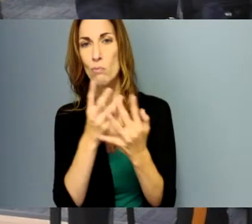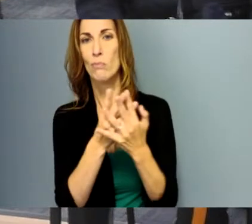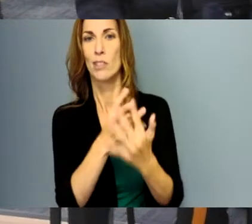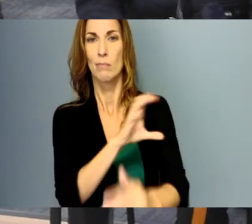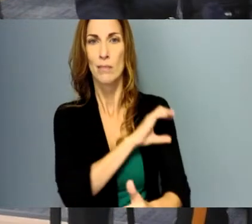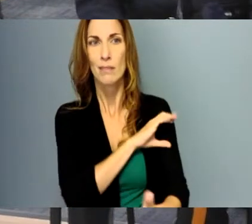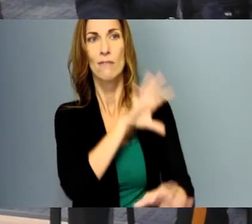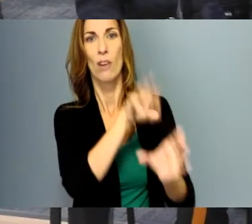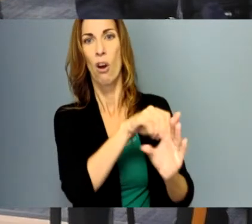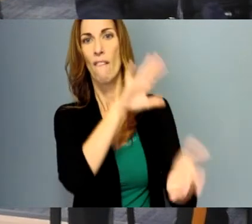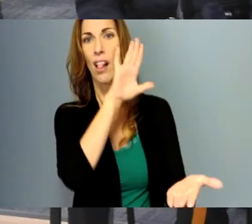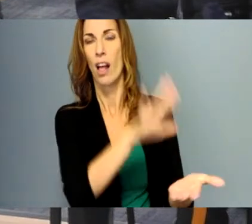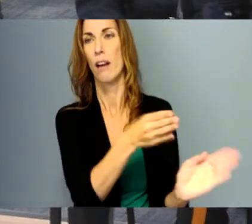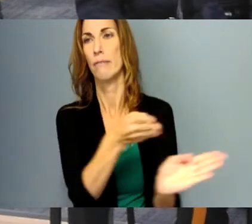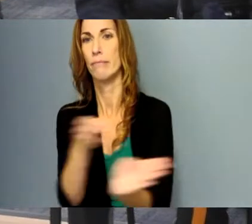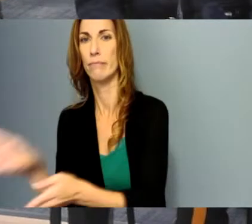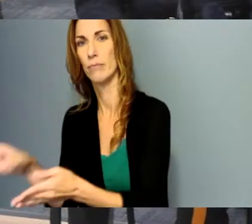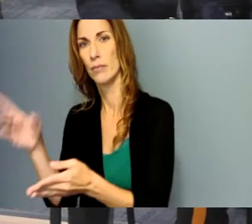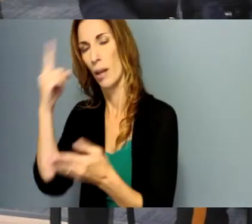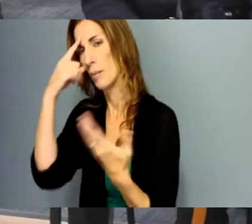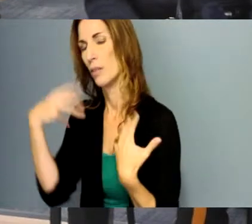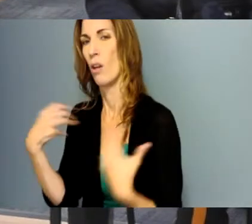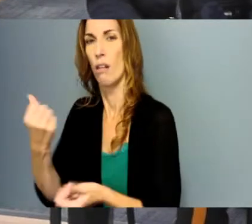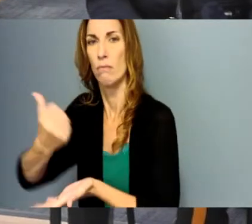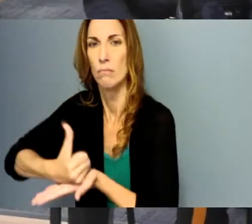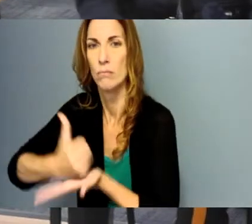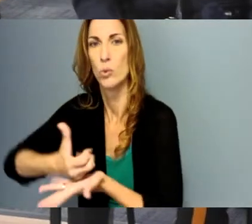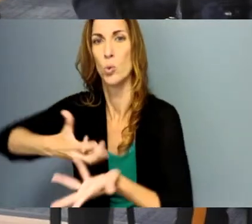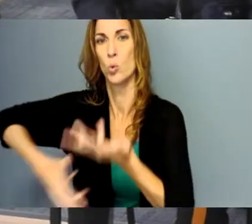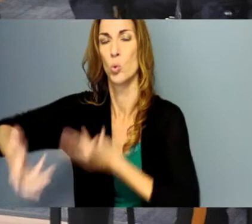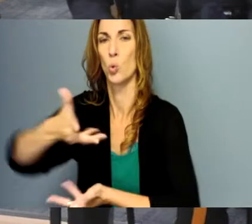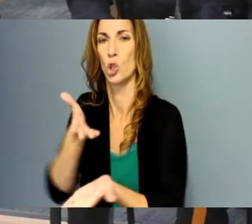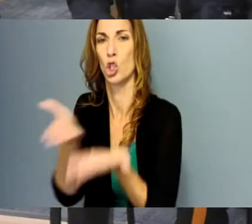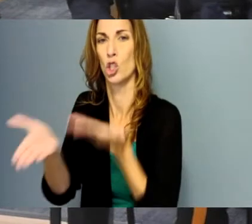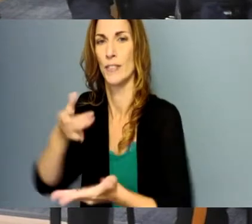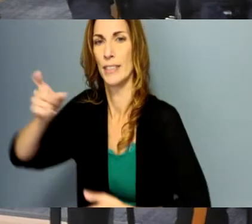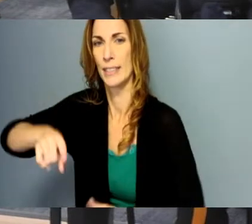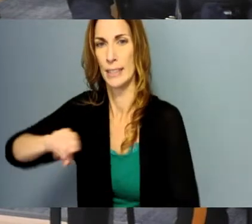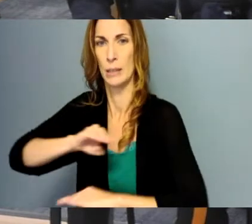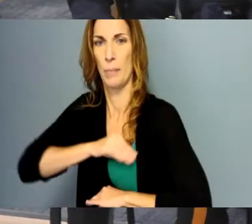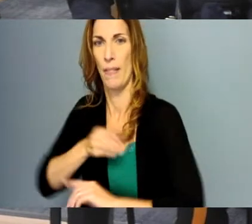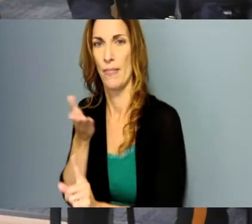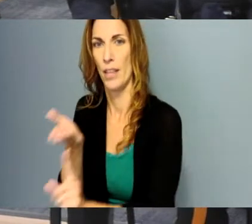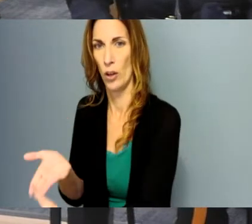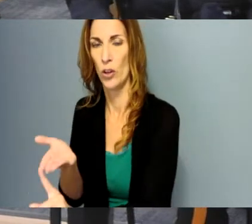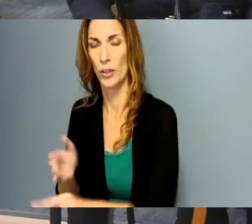justice system and getting their social service needs met.